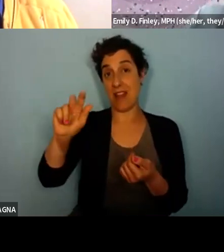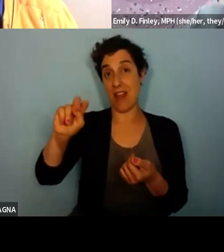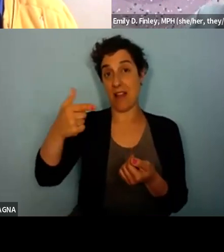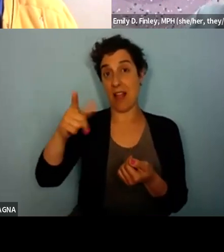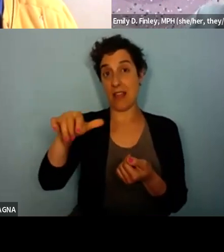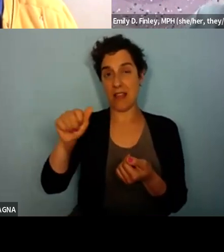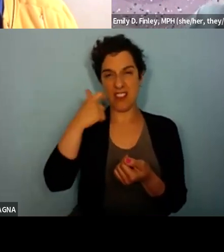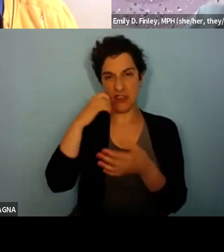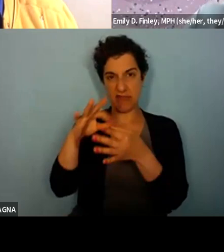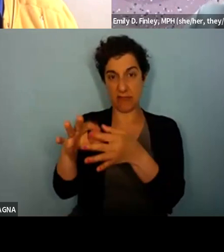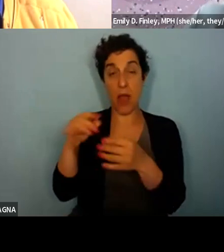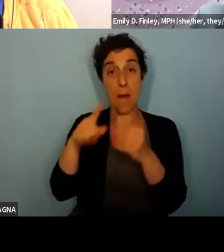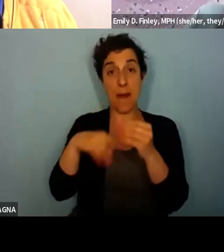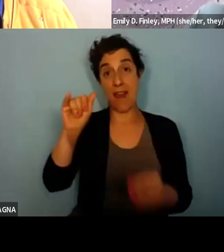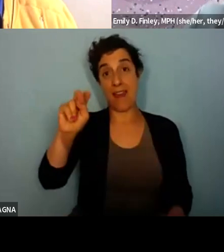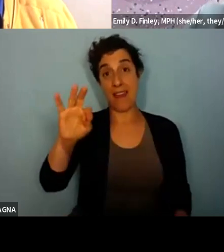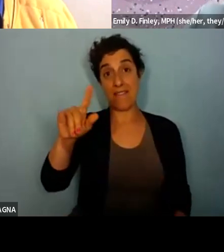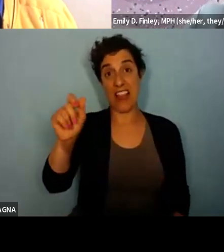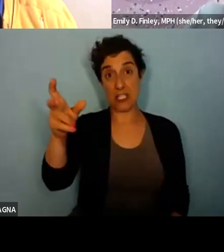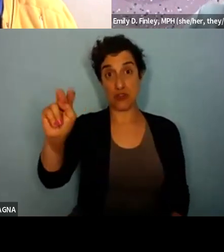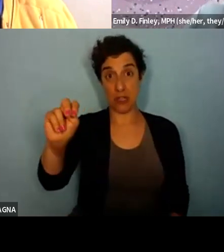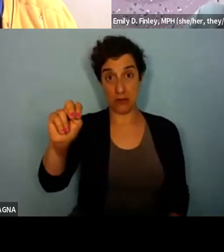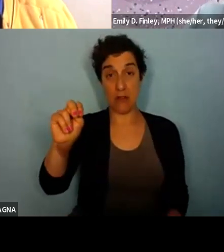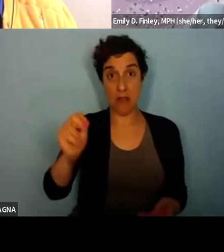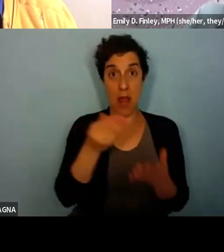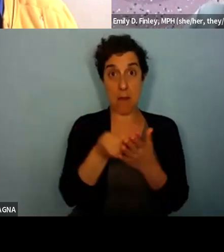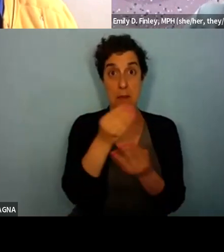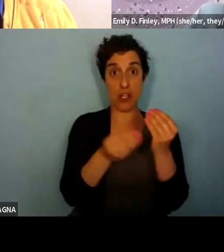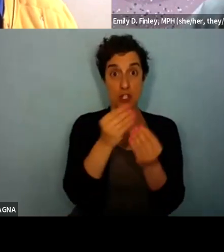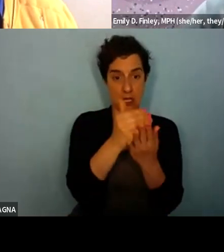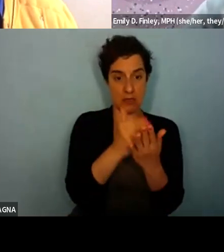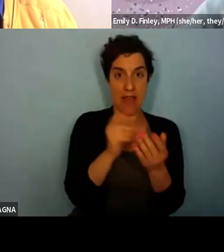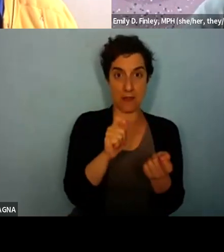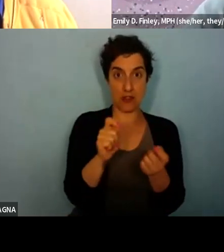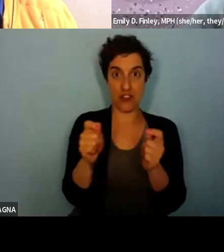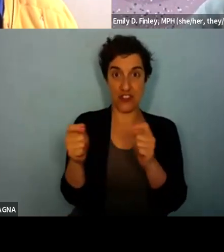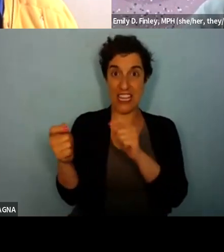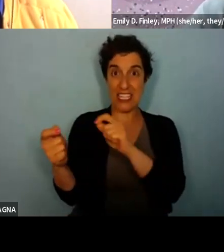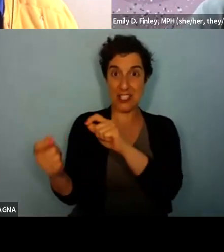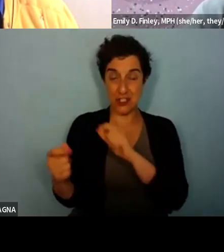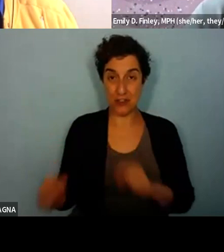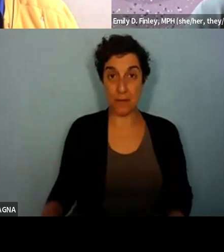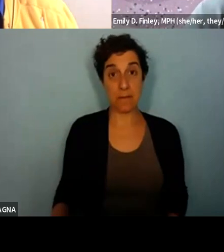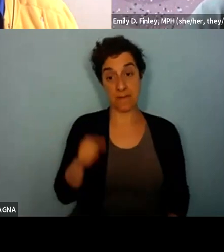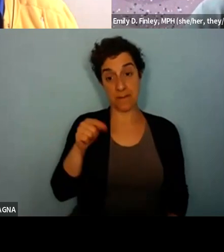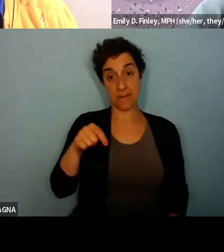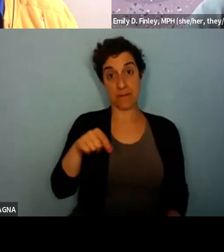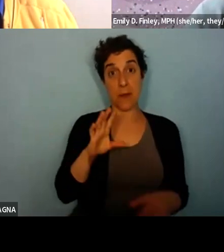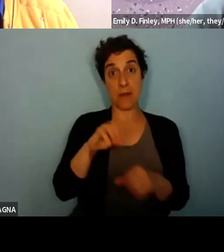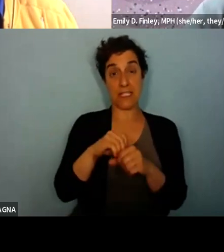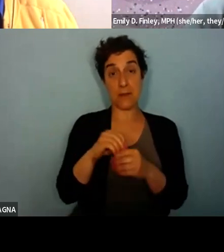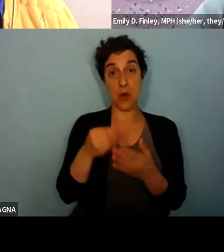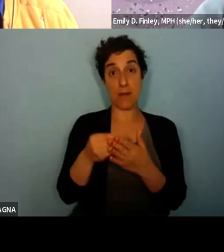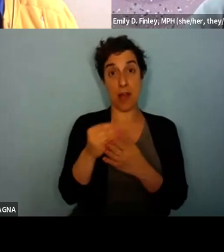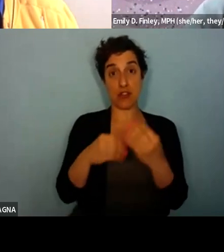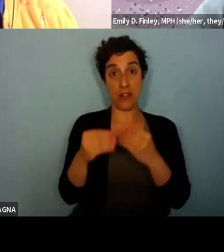the point about inflation and how budgets change, and how with this participatory budgeting process